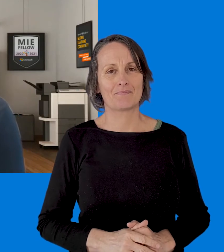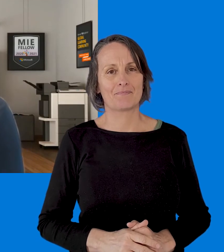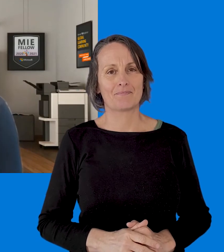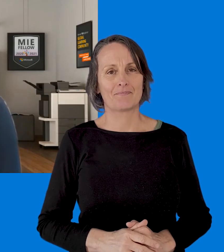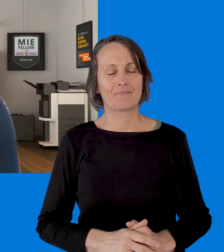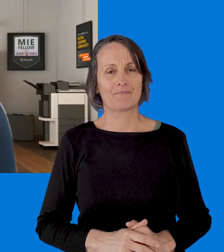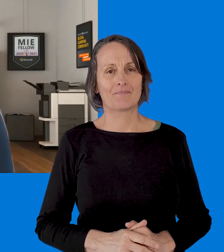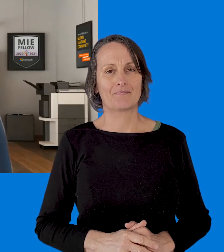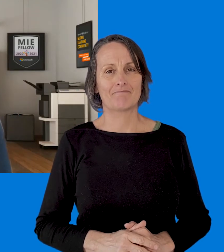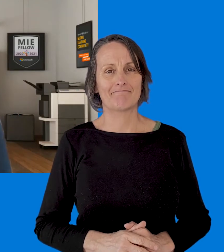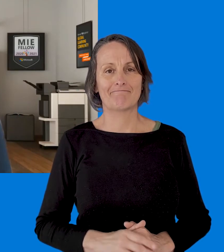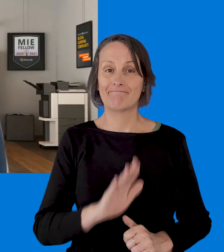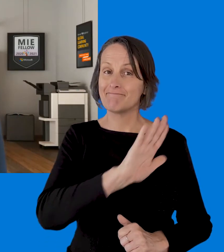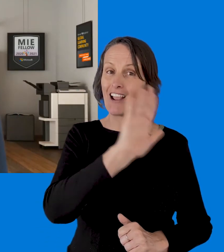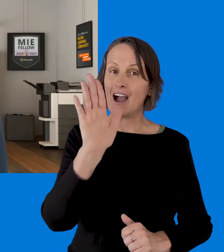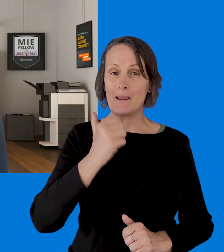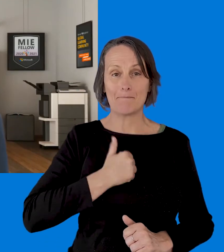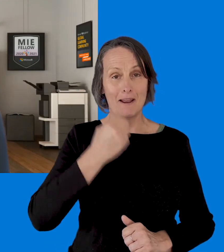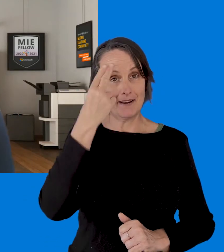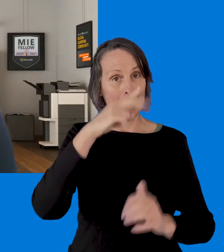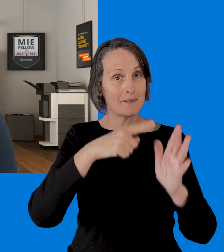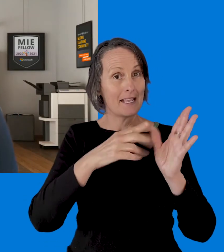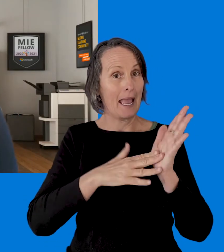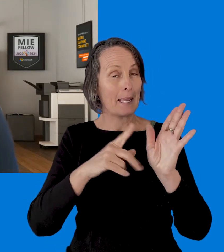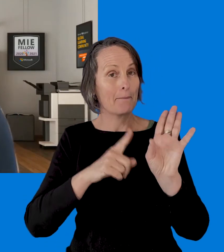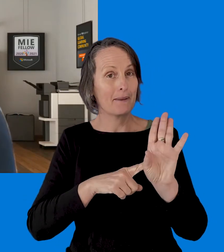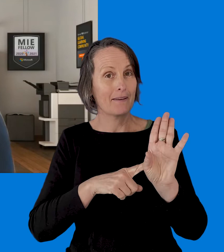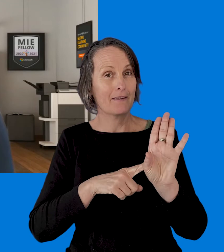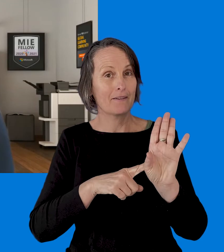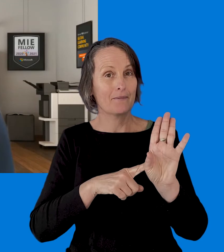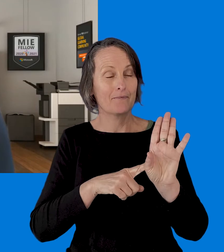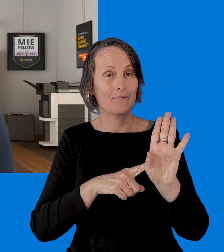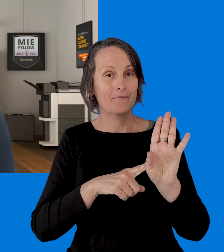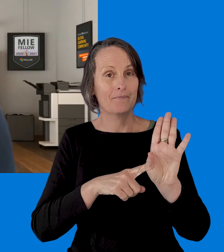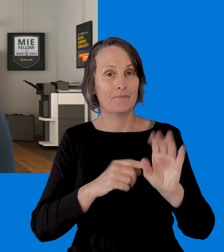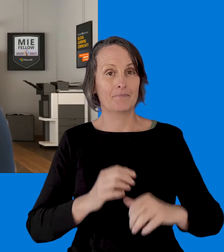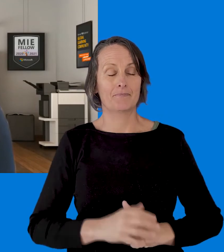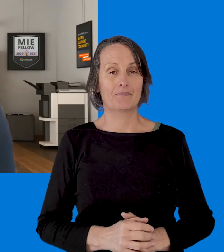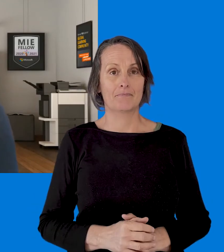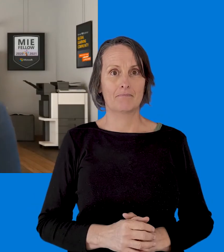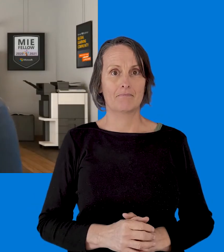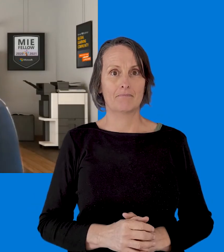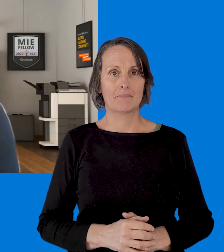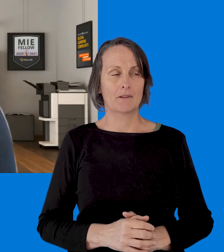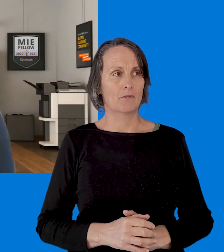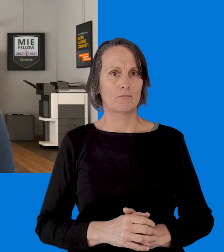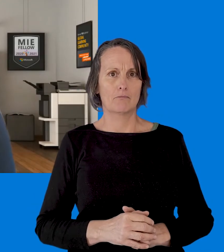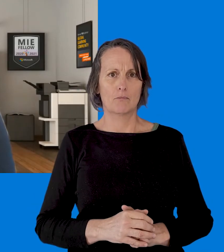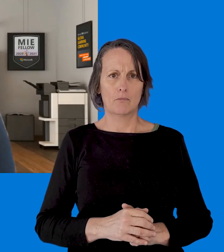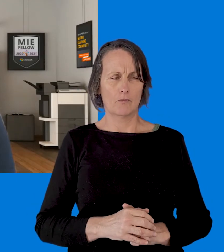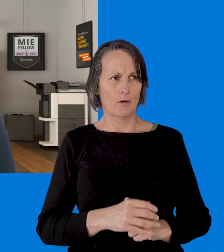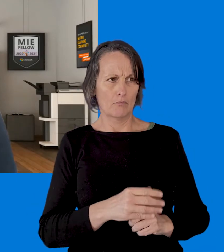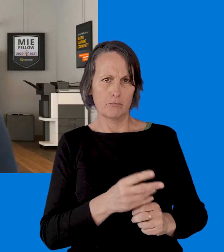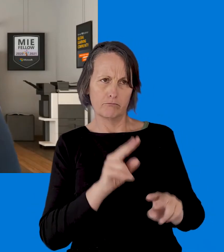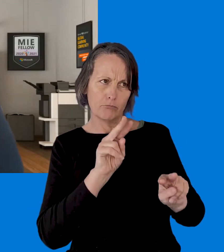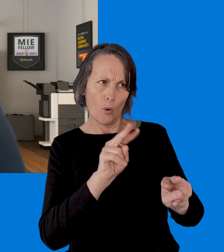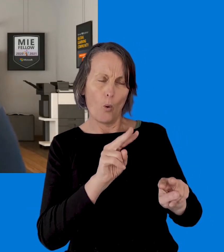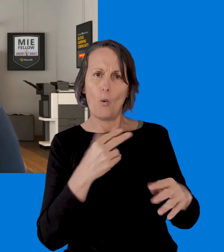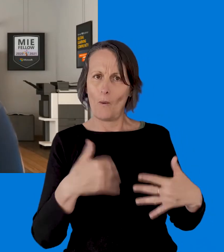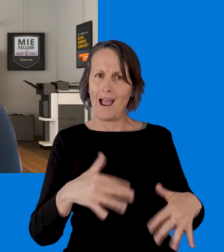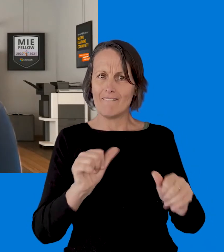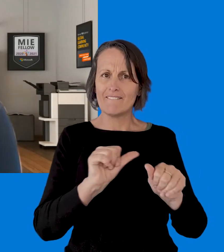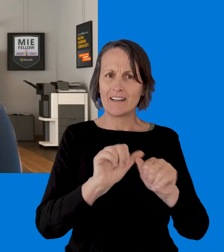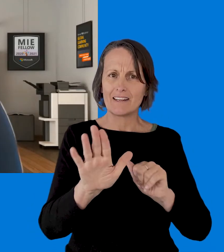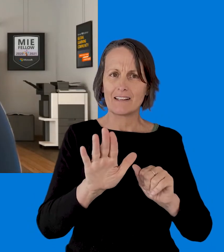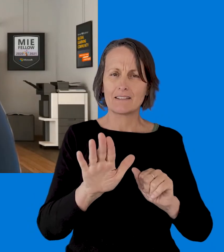Amy. It's been fantastic to hear what you've all been talking about, but I just wanted to have a think about this and ask